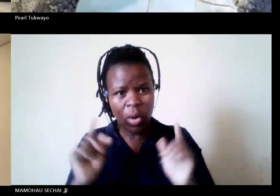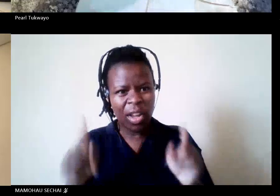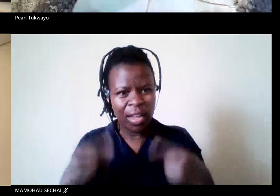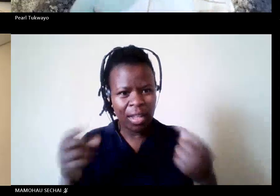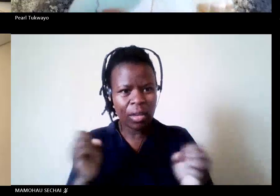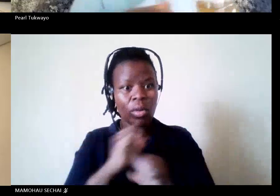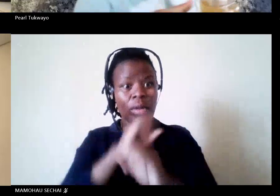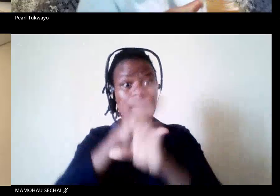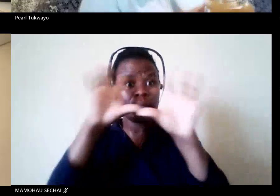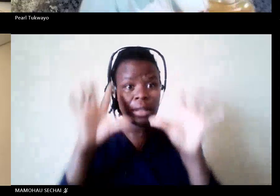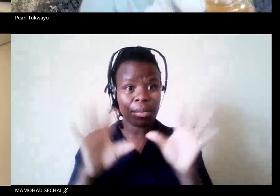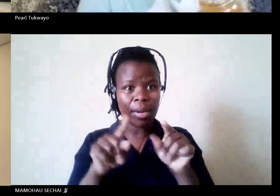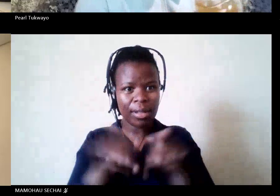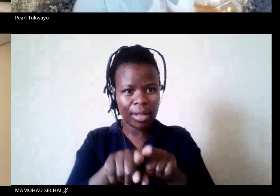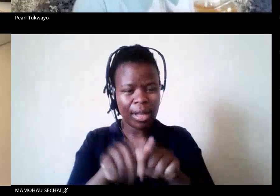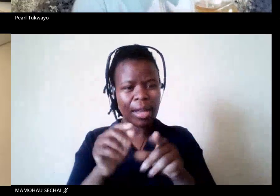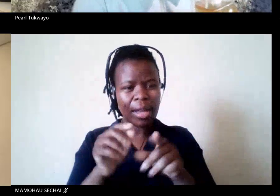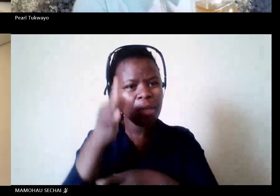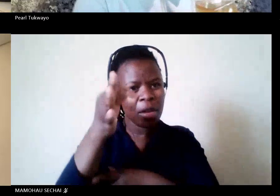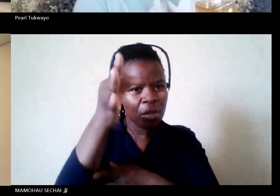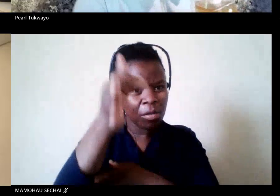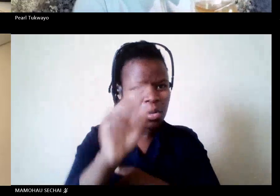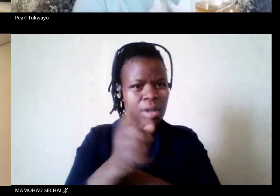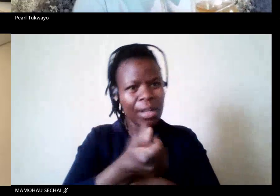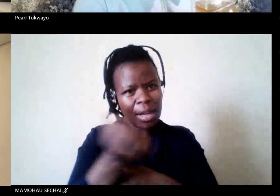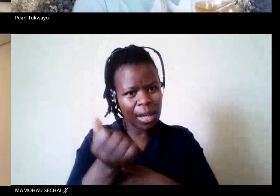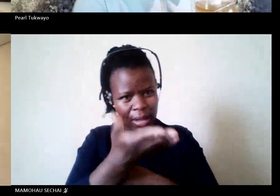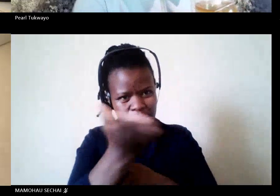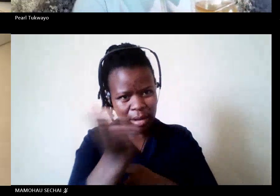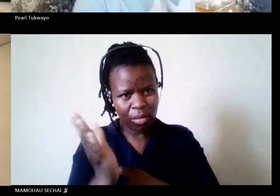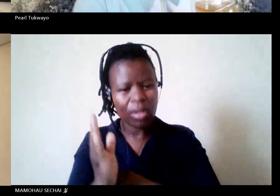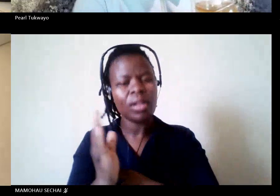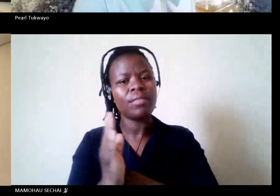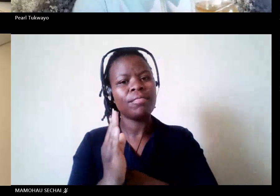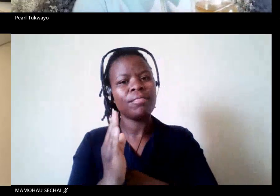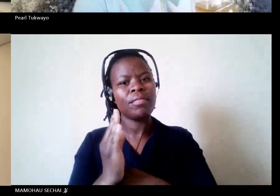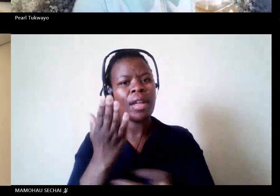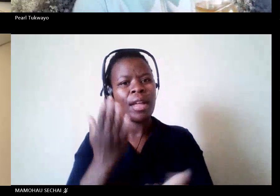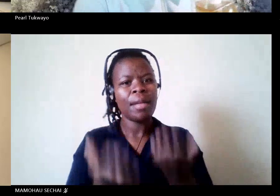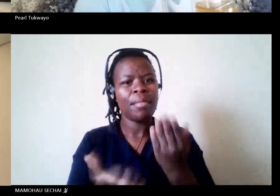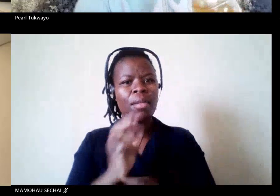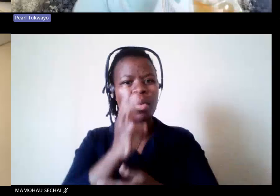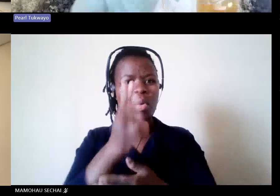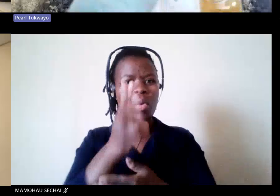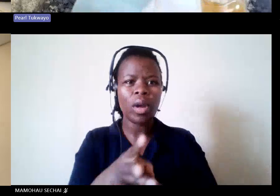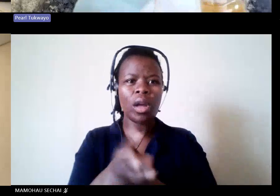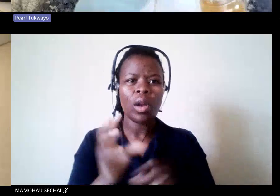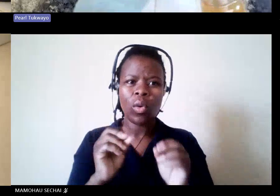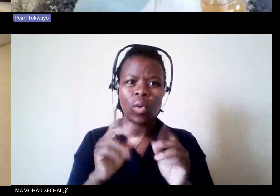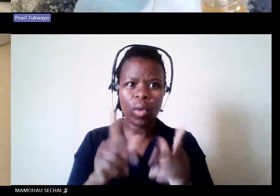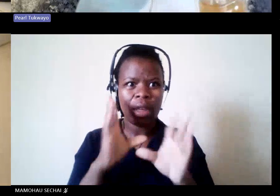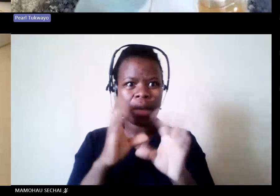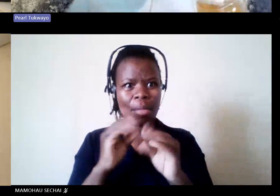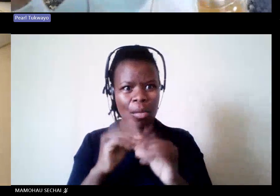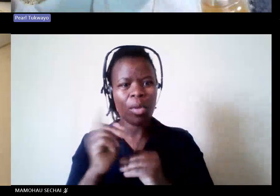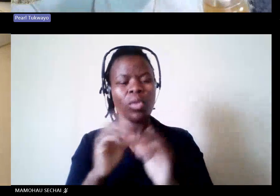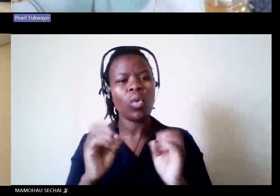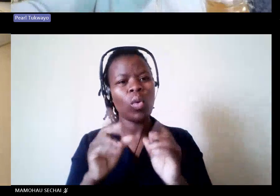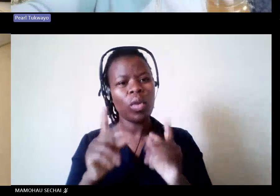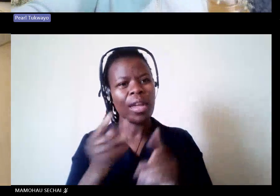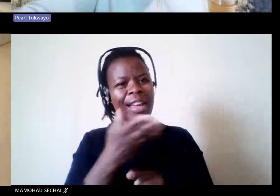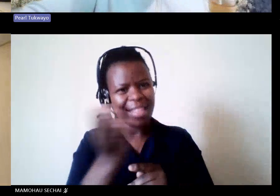in future, one of them sees Pearl or Chantal, they will scream and people will think, this is a family member, not knowing, no, it's somebody